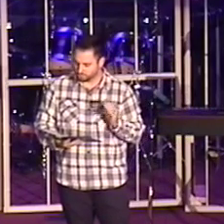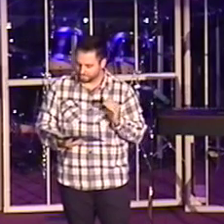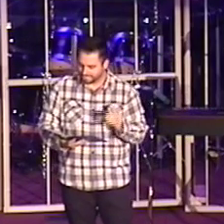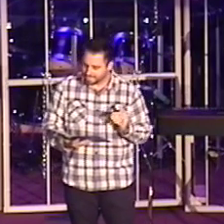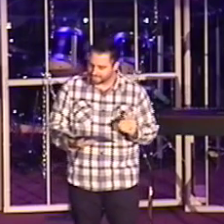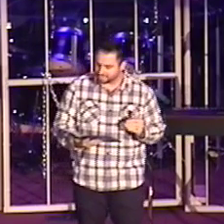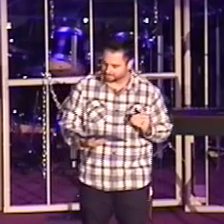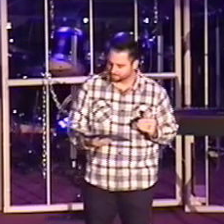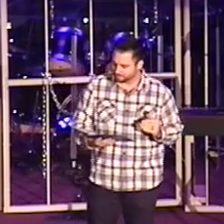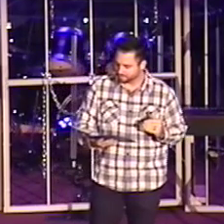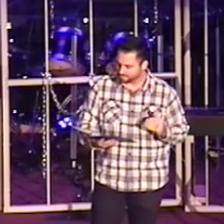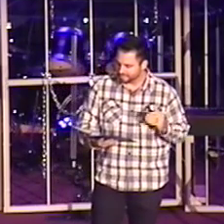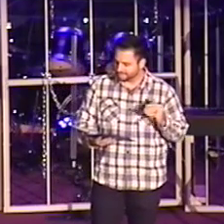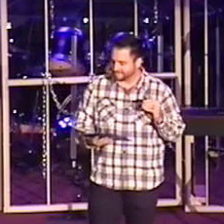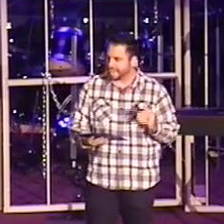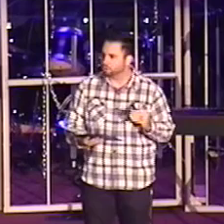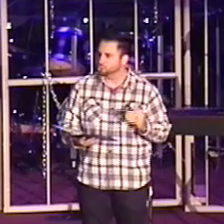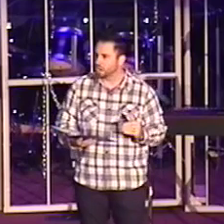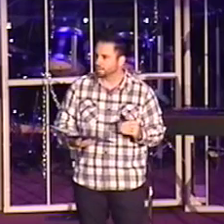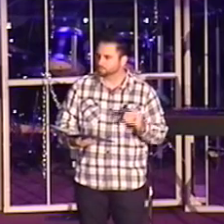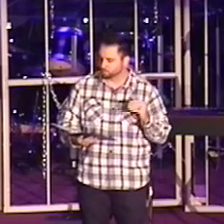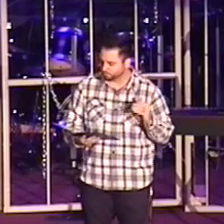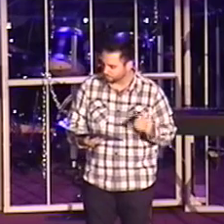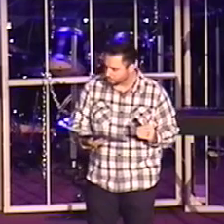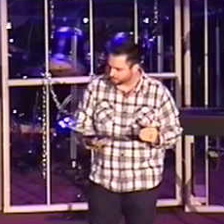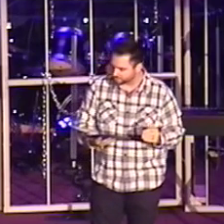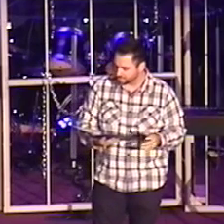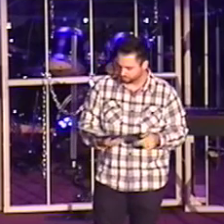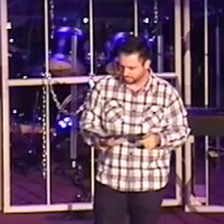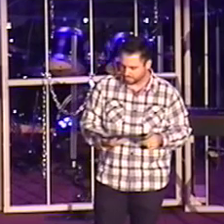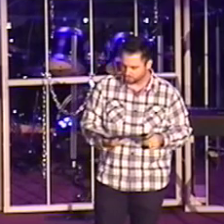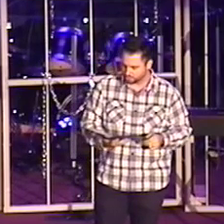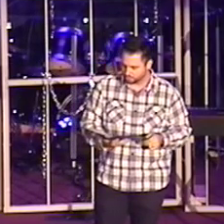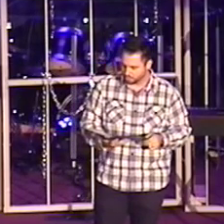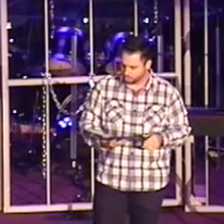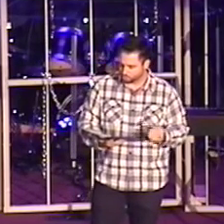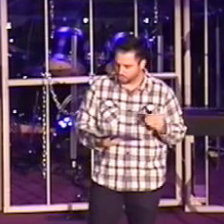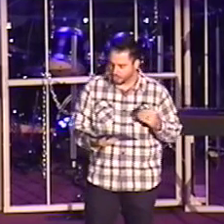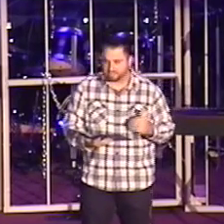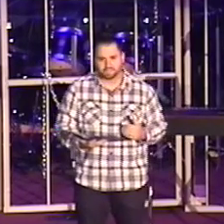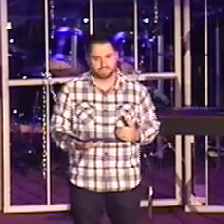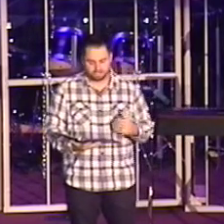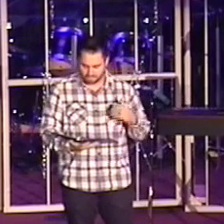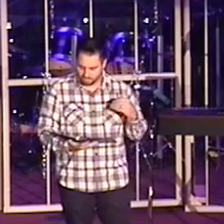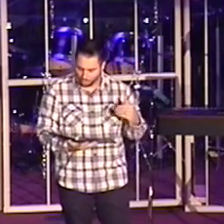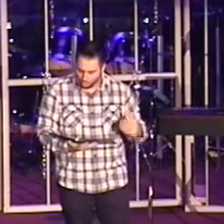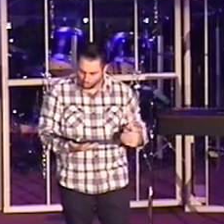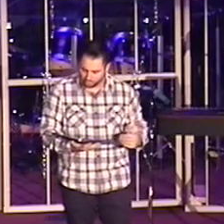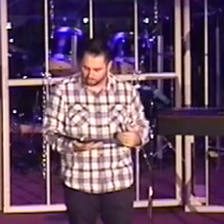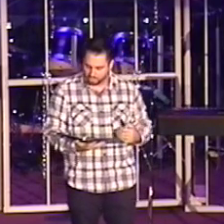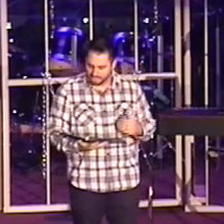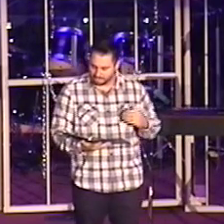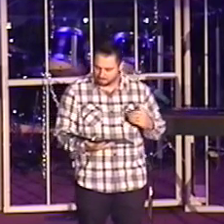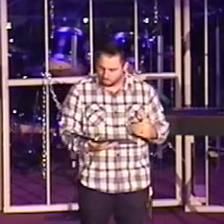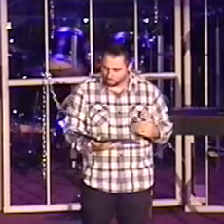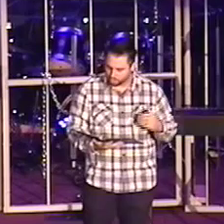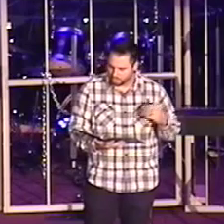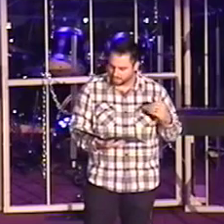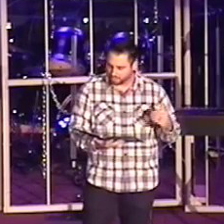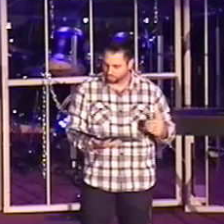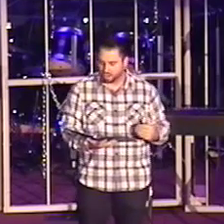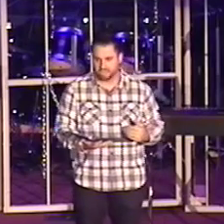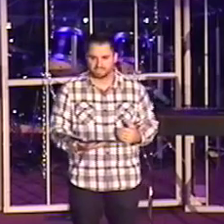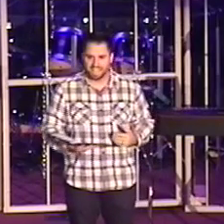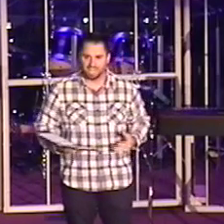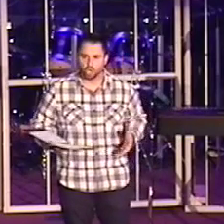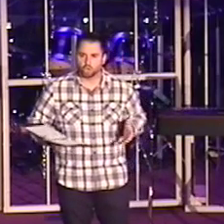And so the key idea is simply this, is that our jobs provoke our sanctification, which causes us to become holier and more